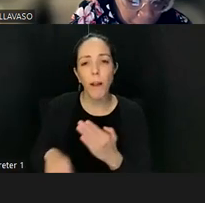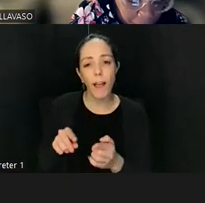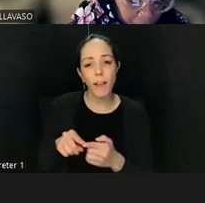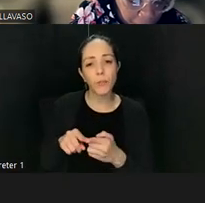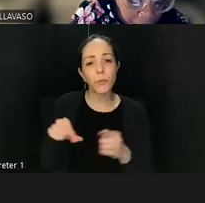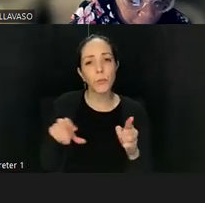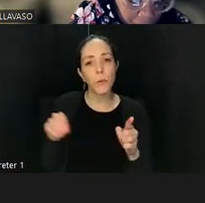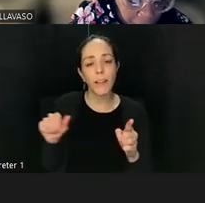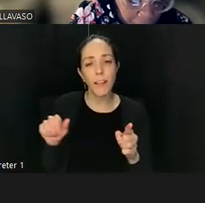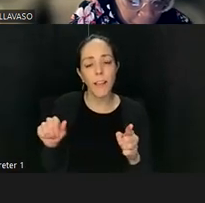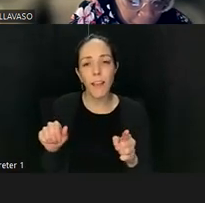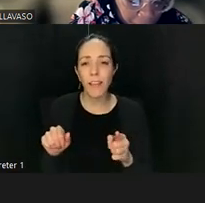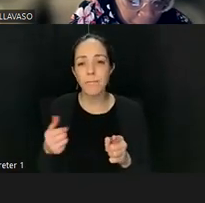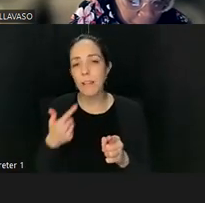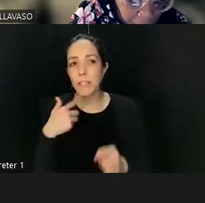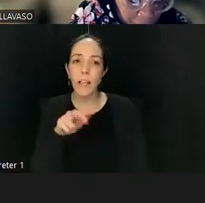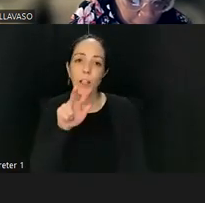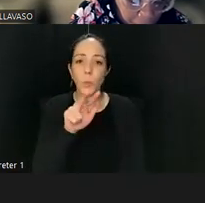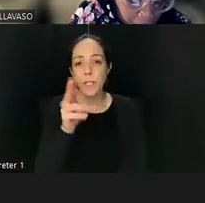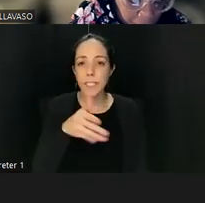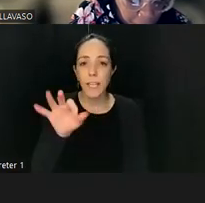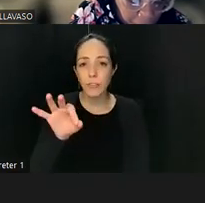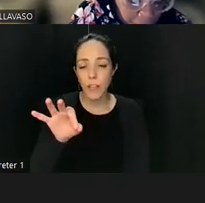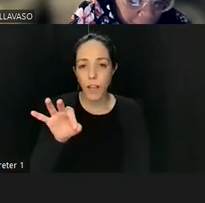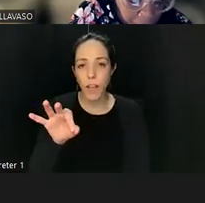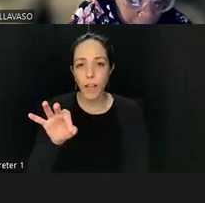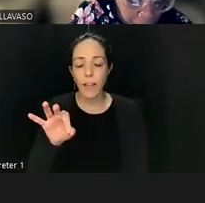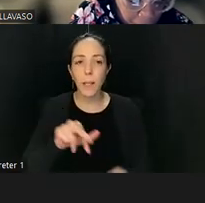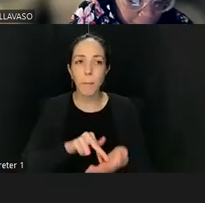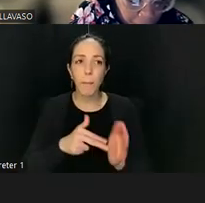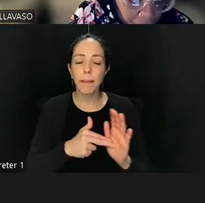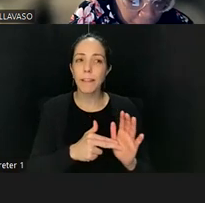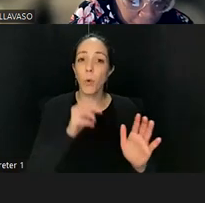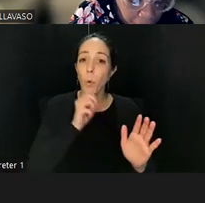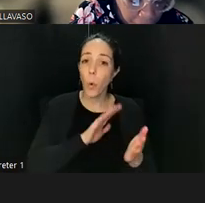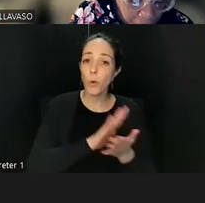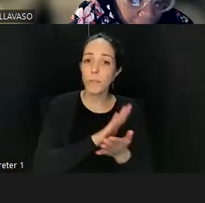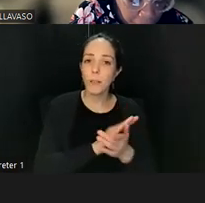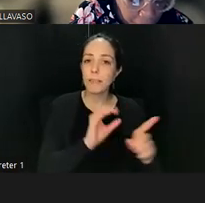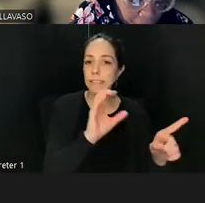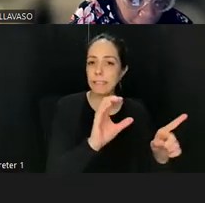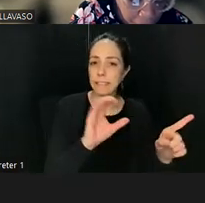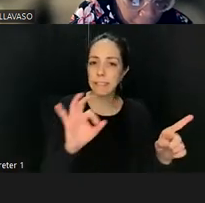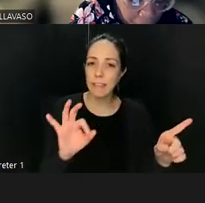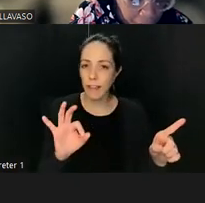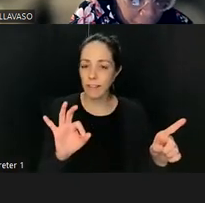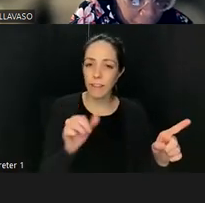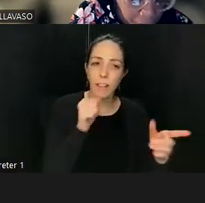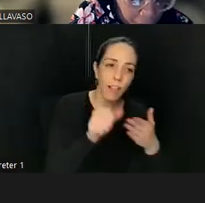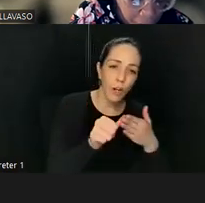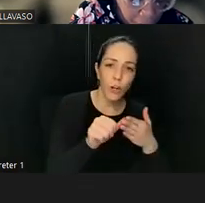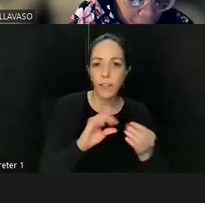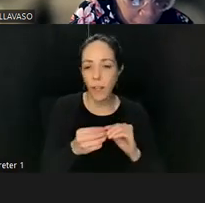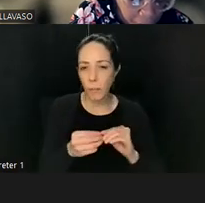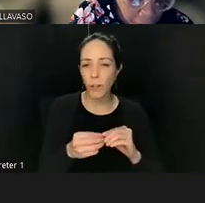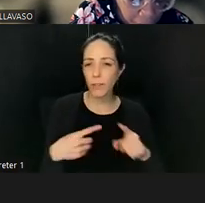like 3/9 instead of what would have been C9 in the old document. So I wonder if you might consider using that scheme again. And